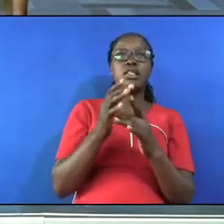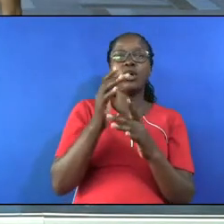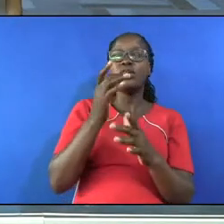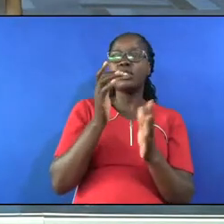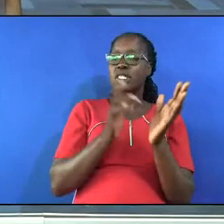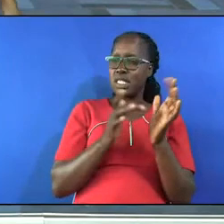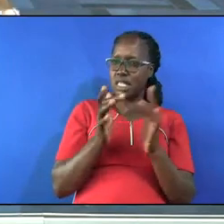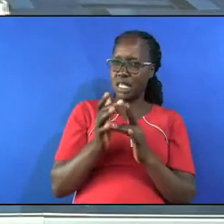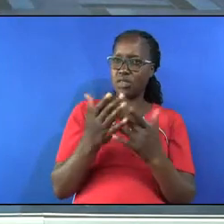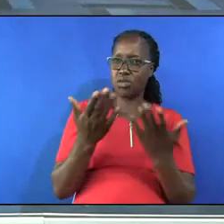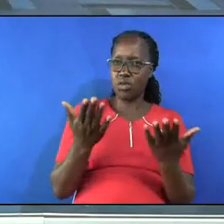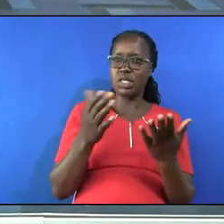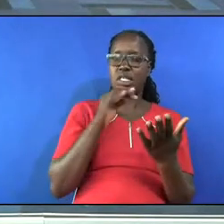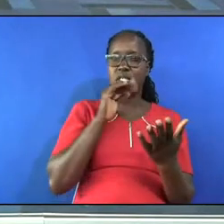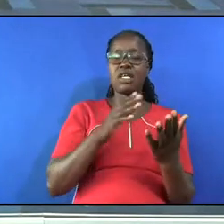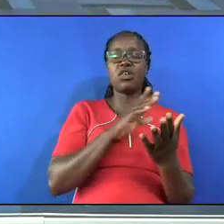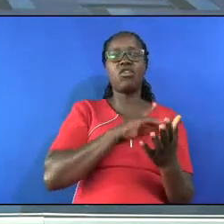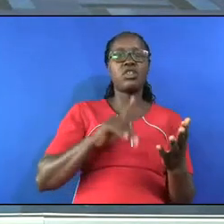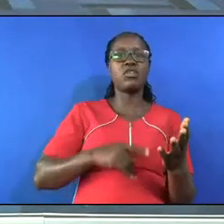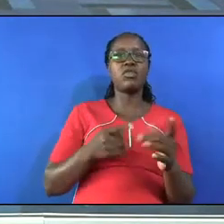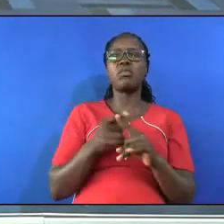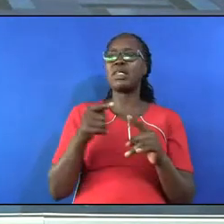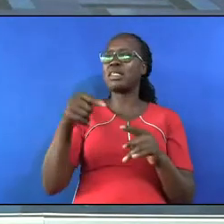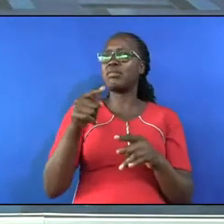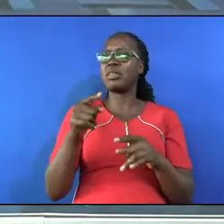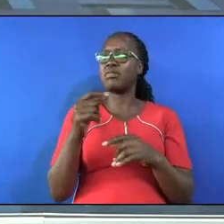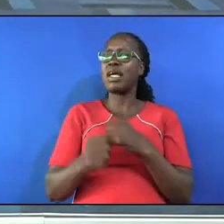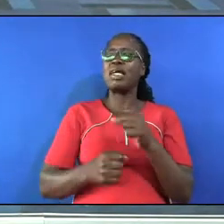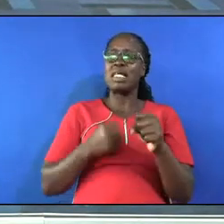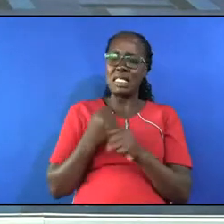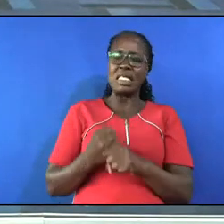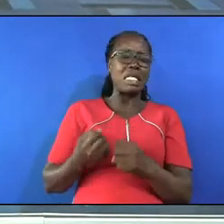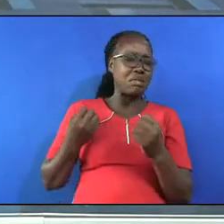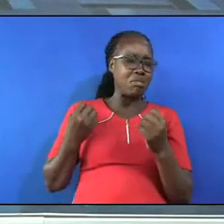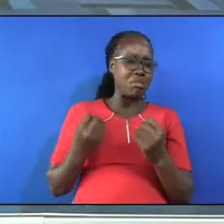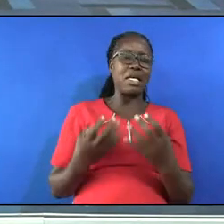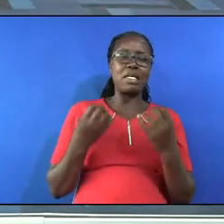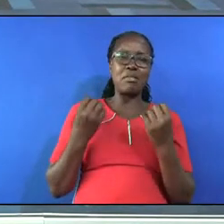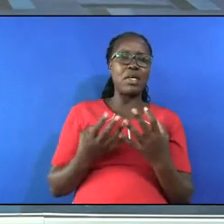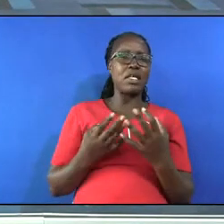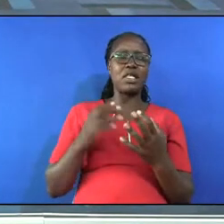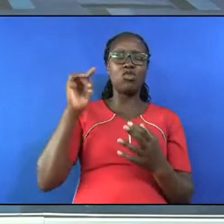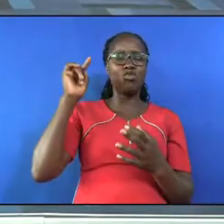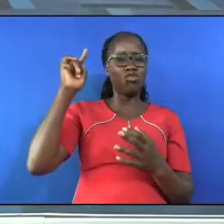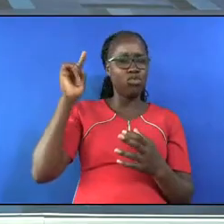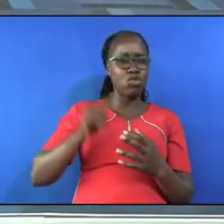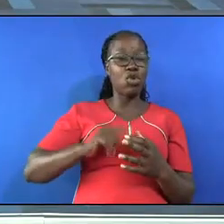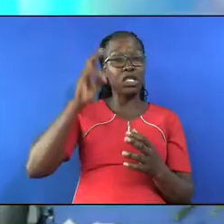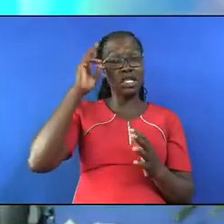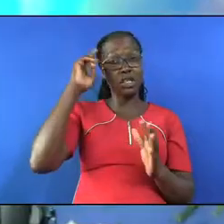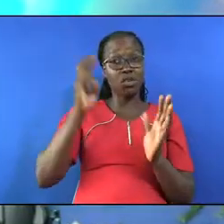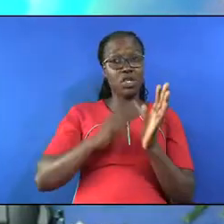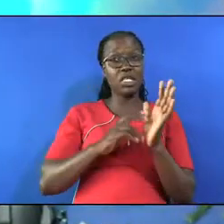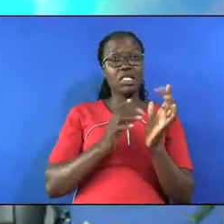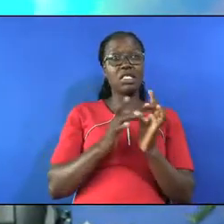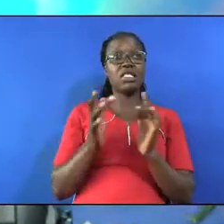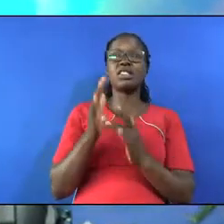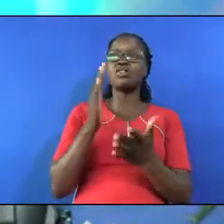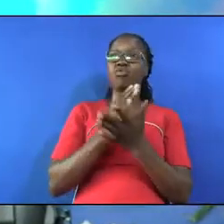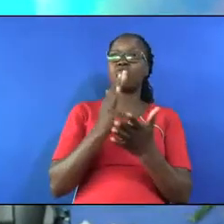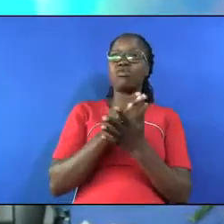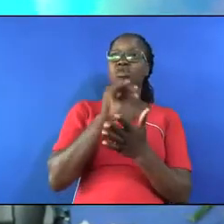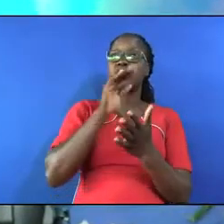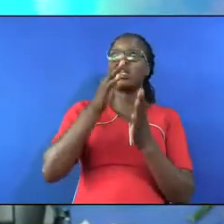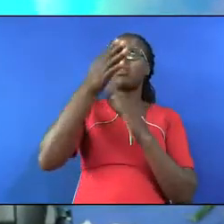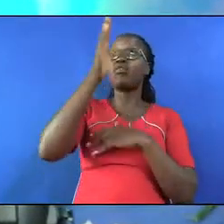David. But the Pharisees, who had read for years and years and years, could not acknowledge that Jesus was indeed the son of